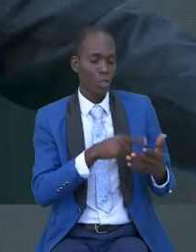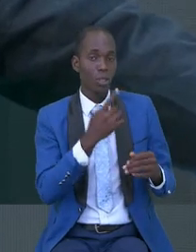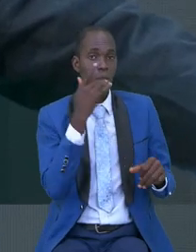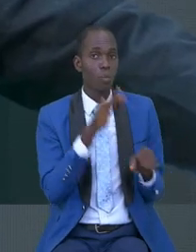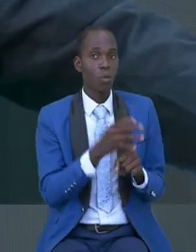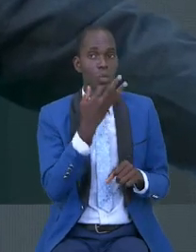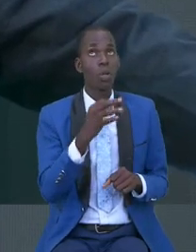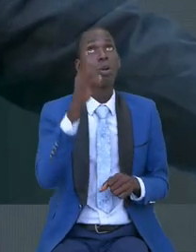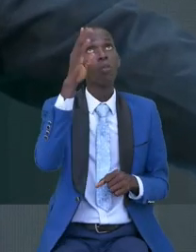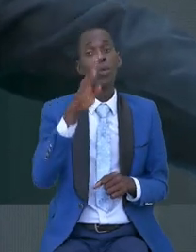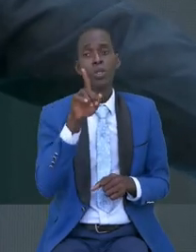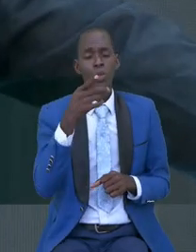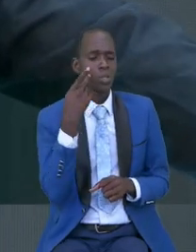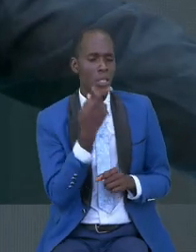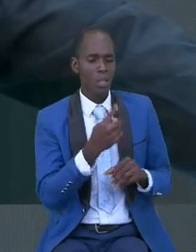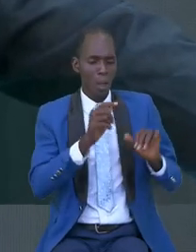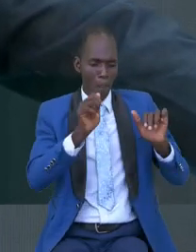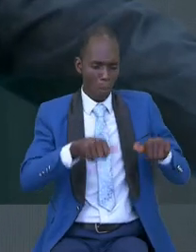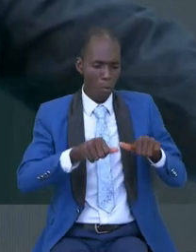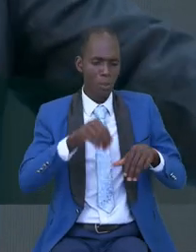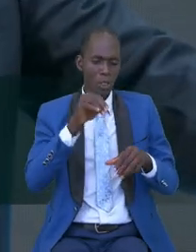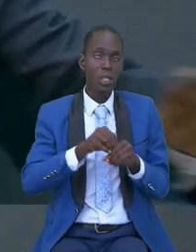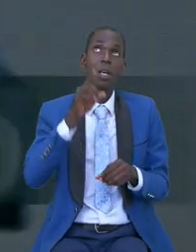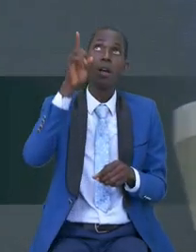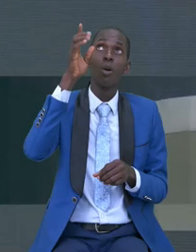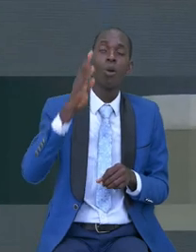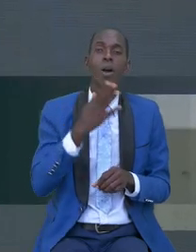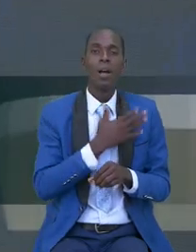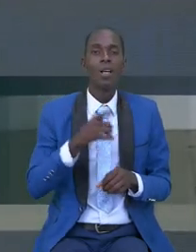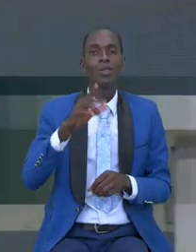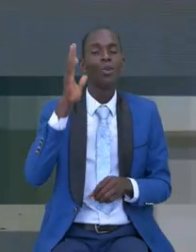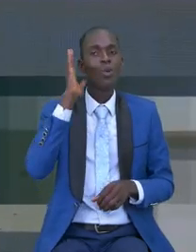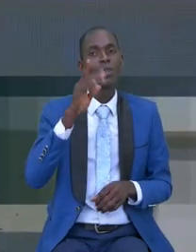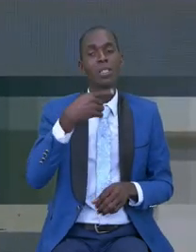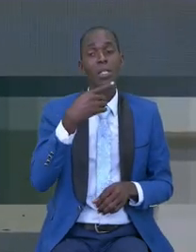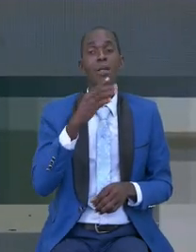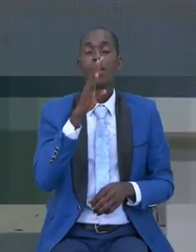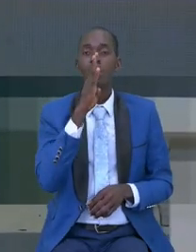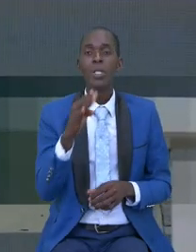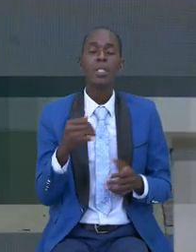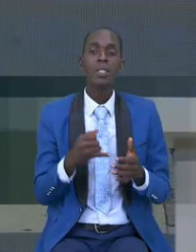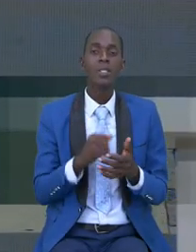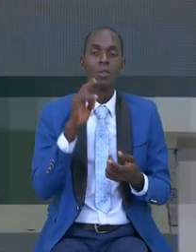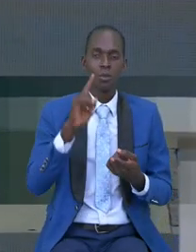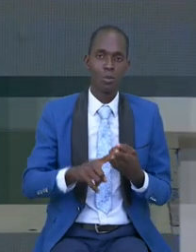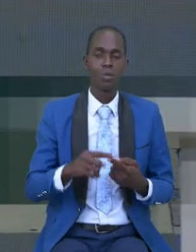You see the possibilities in God. And then you say, be it unto